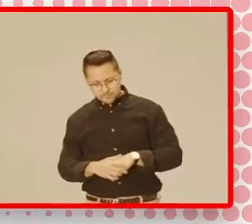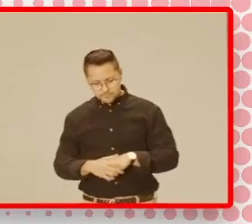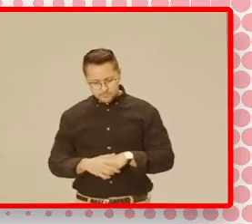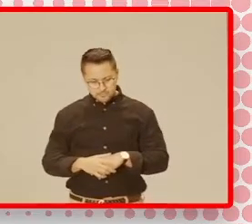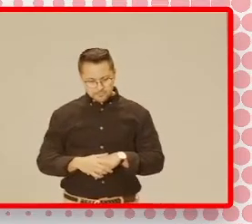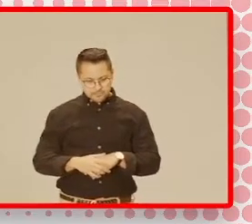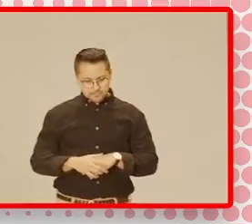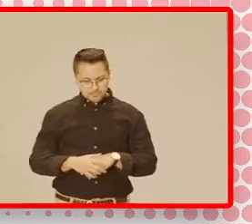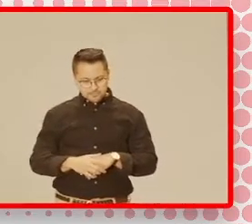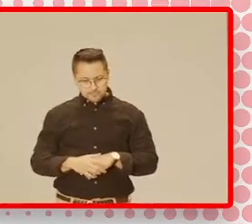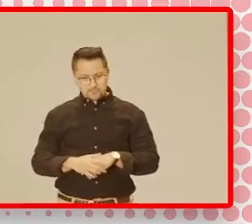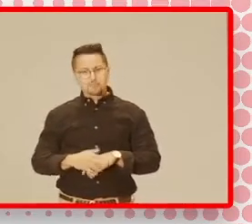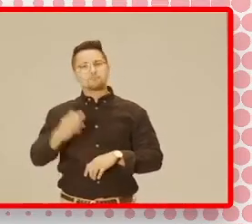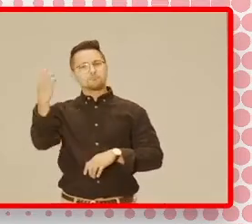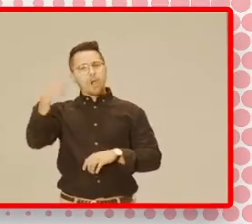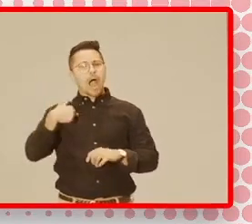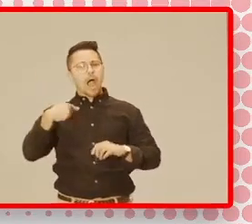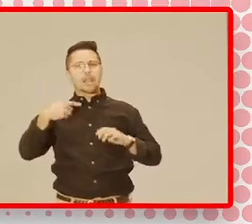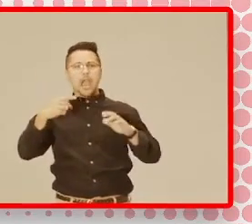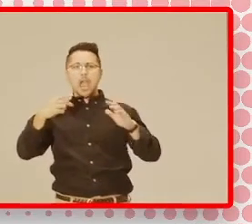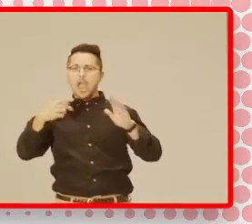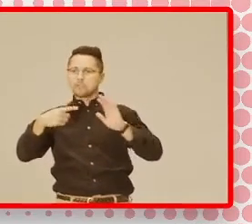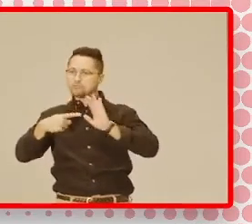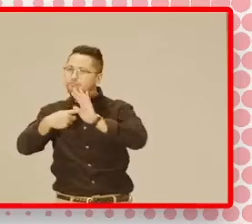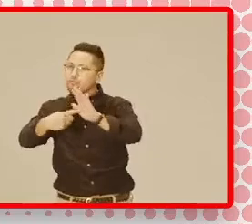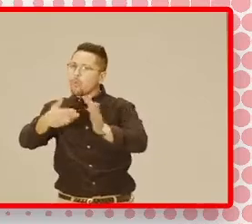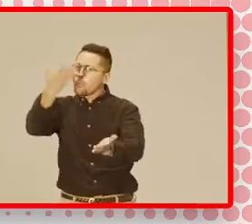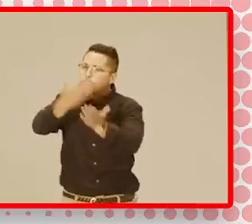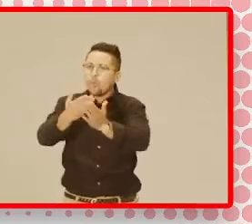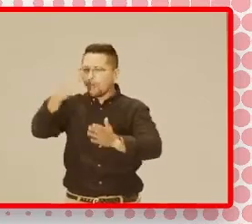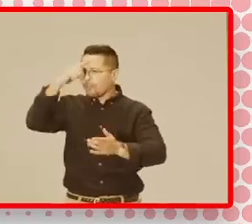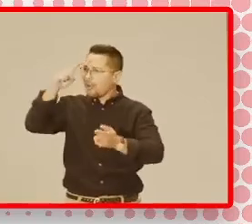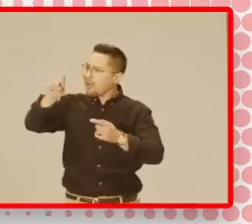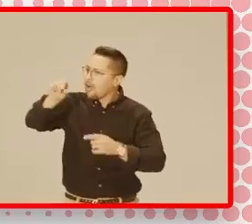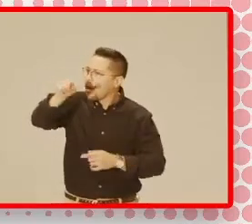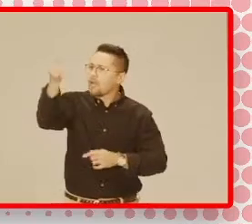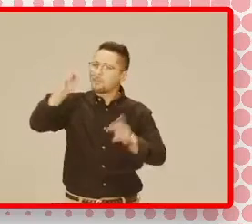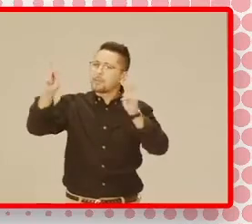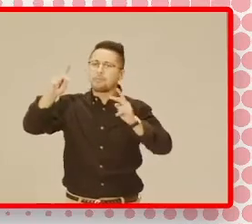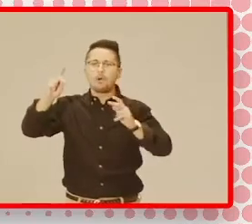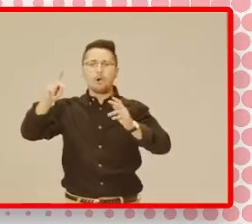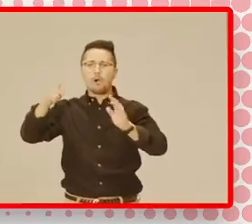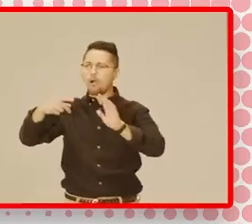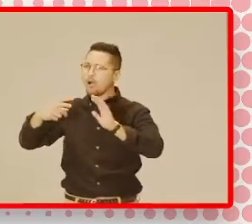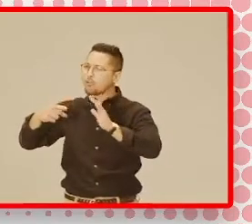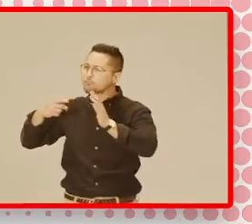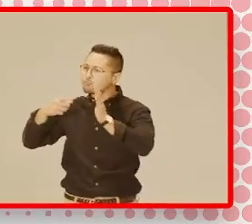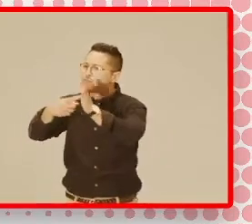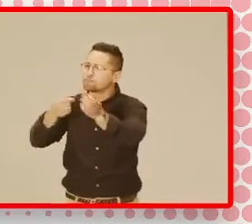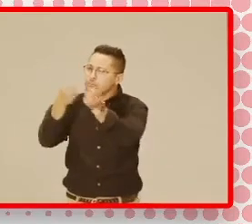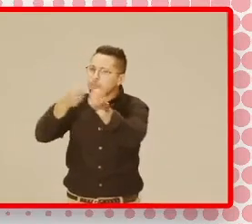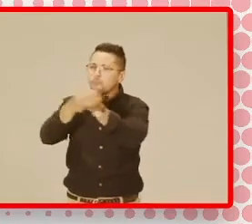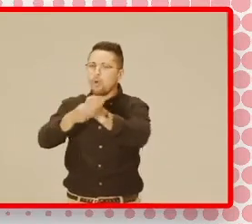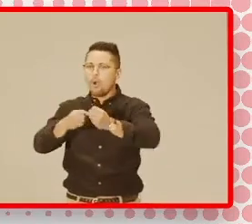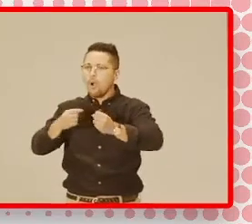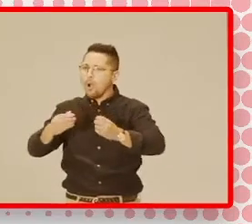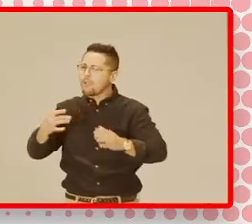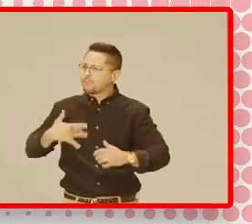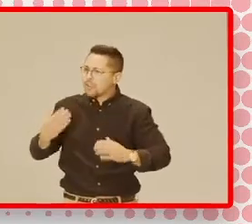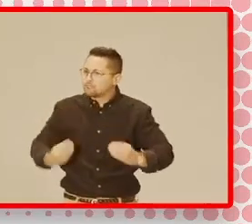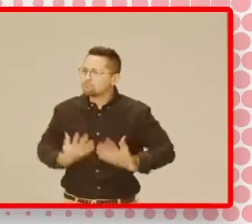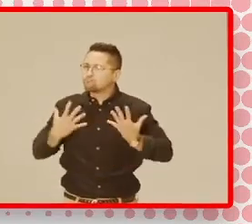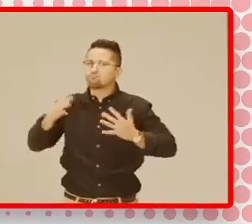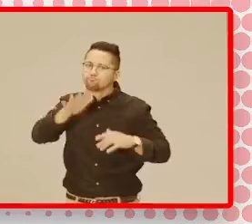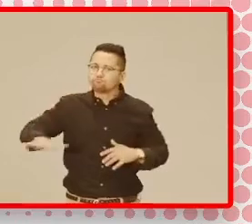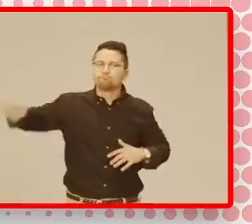others like me as my story is reaching millions around the world. We